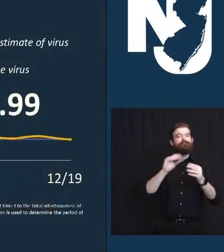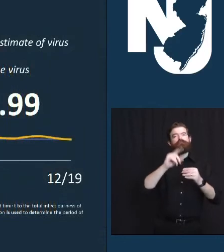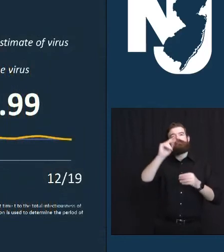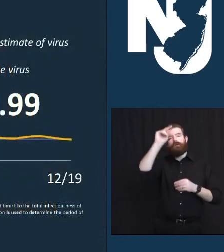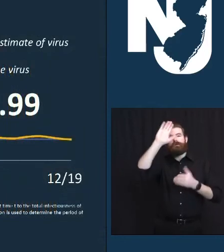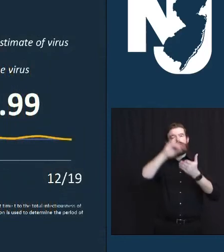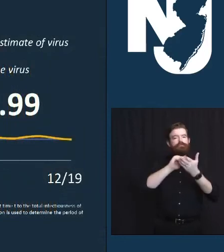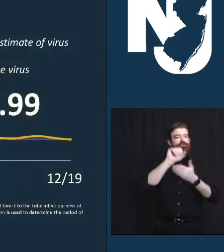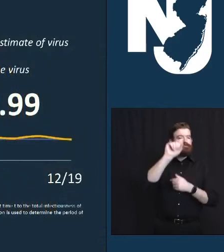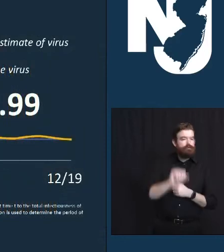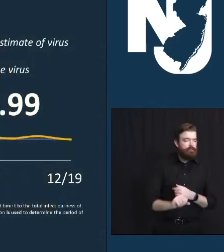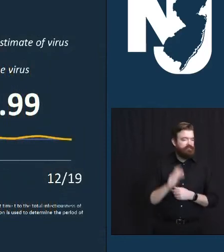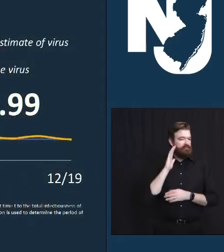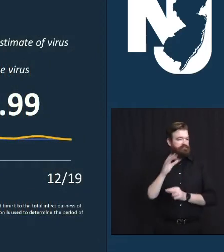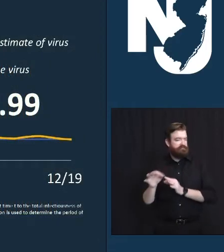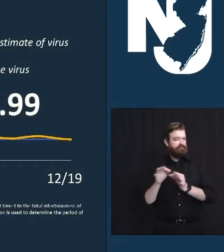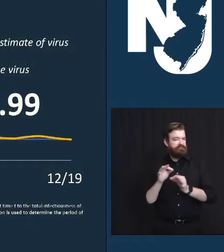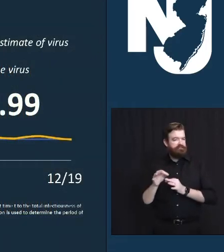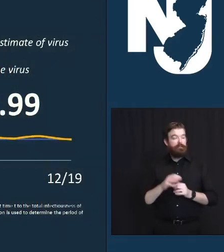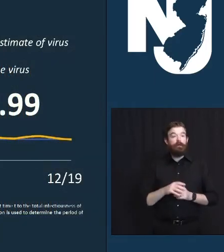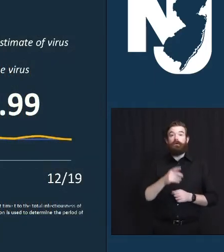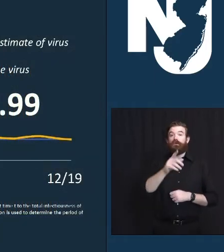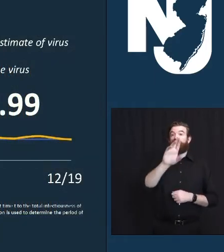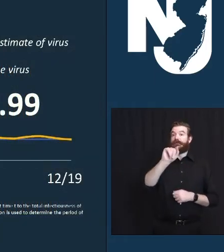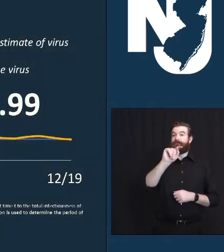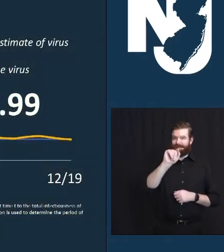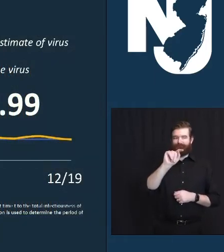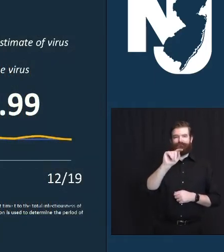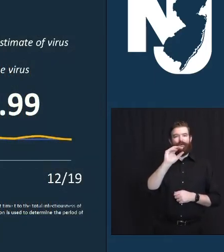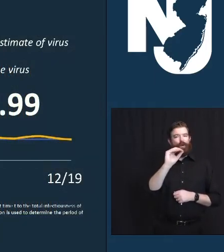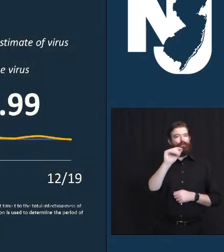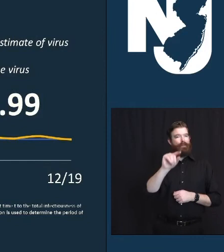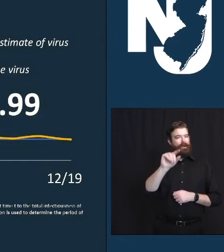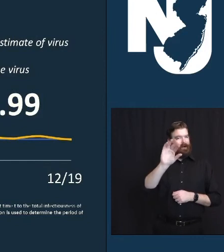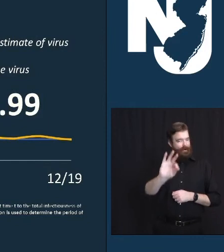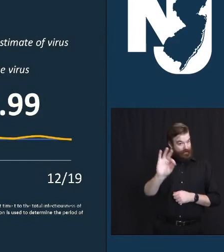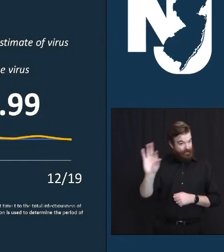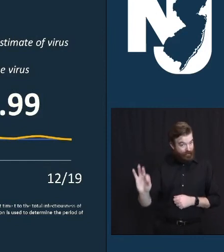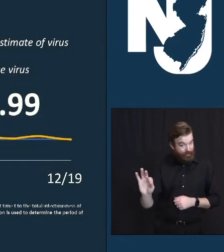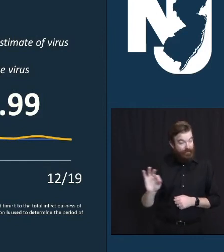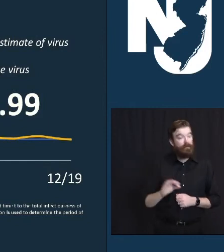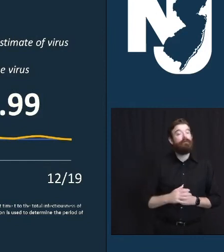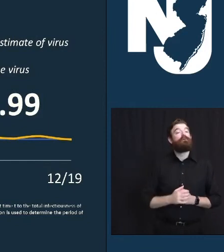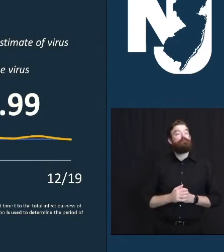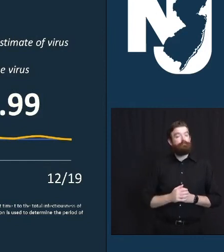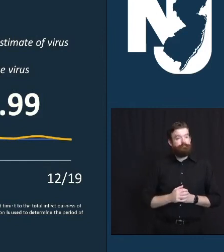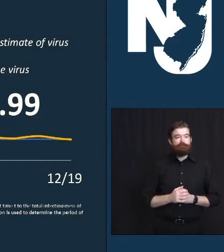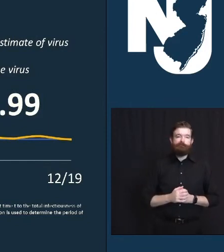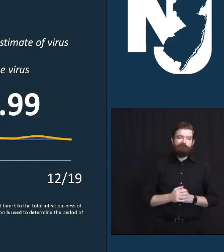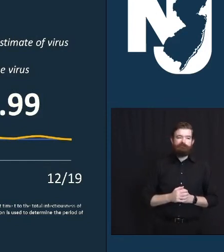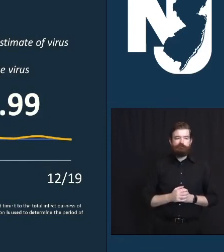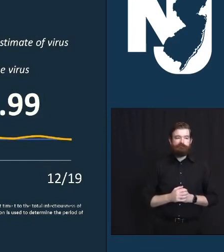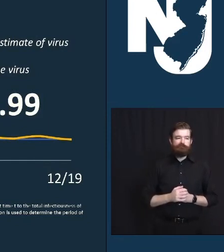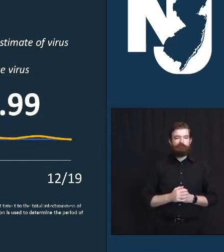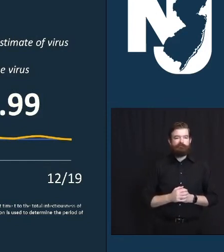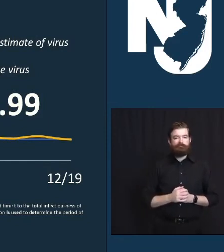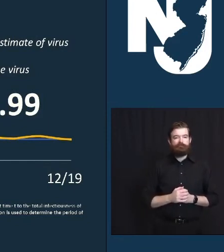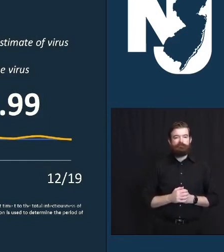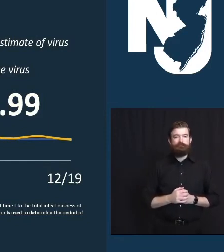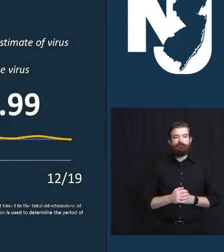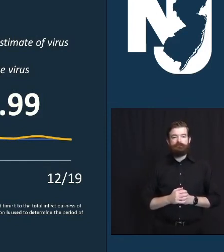is currently at 0.99. Now, yes, you're going to hear us, I think, today on the one hand, on the other